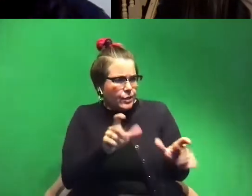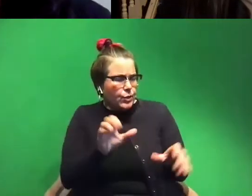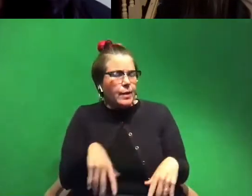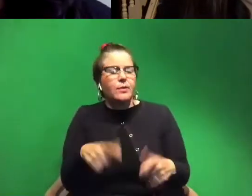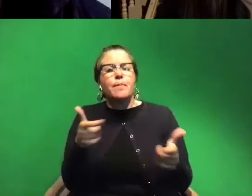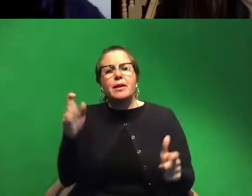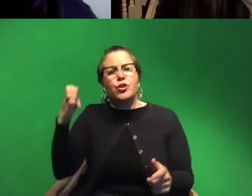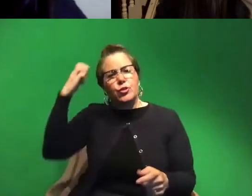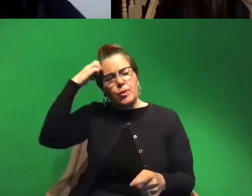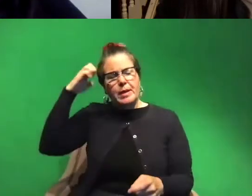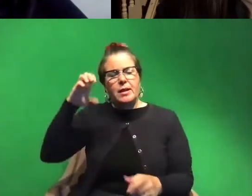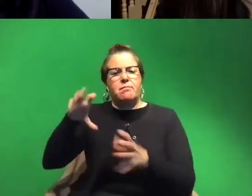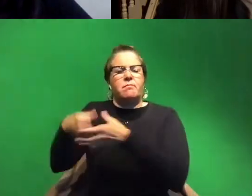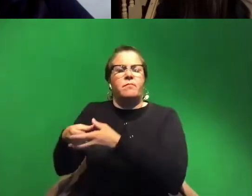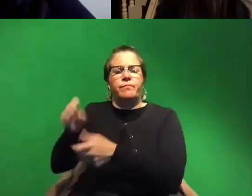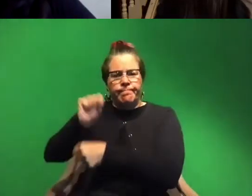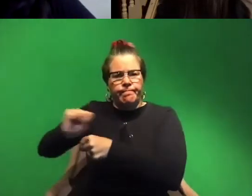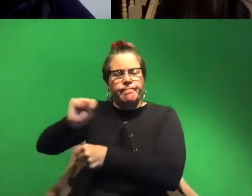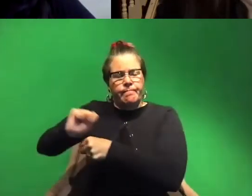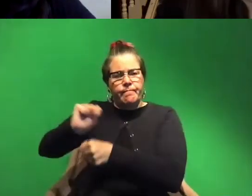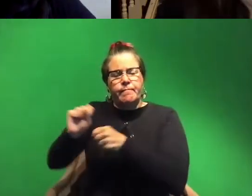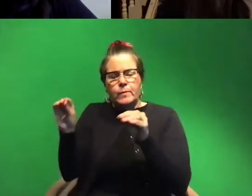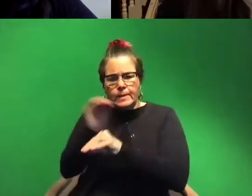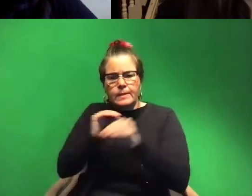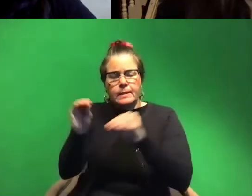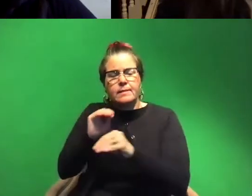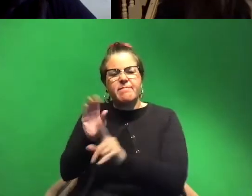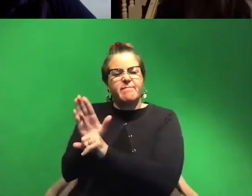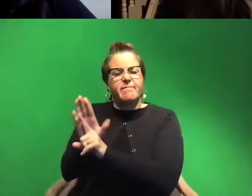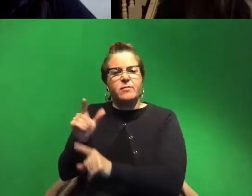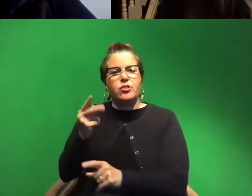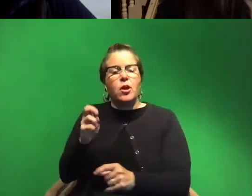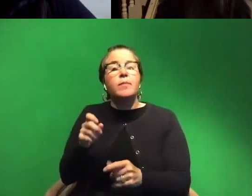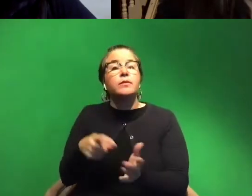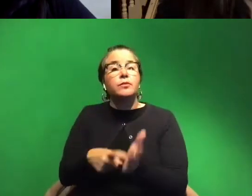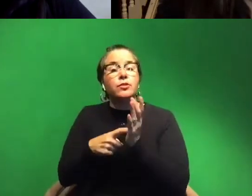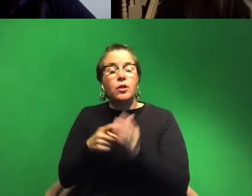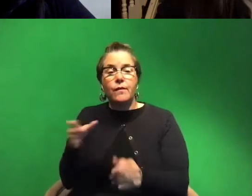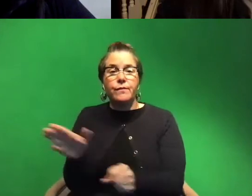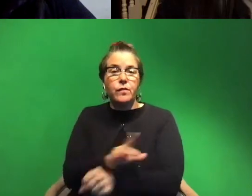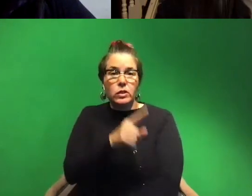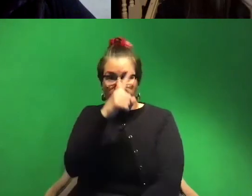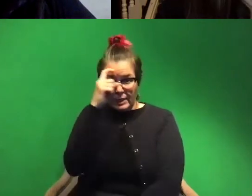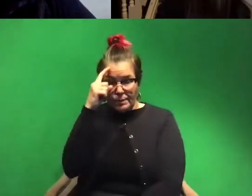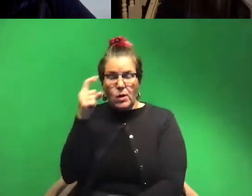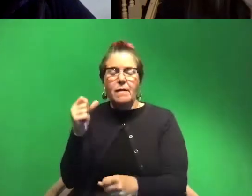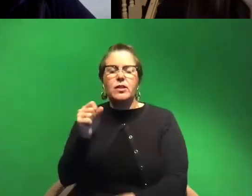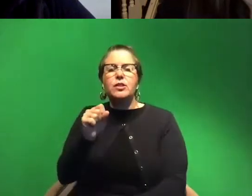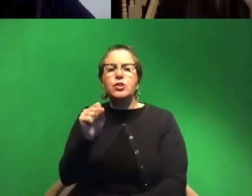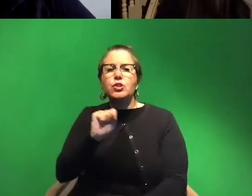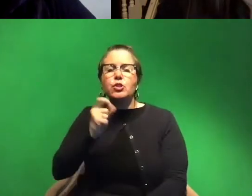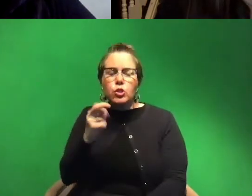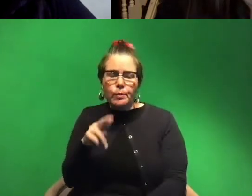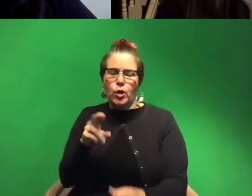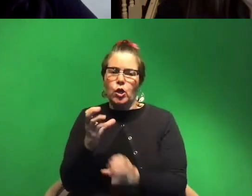group worked on putting that genome together. And it took an entire summer of supercomputer time, the